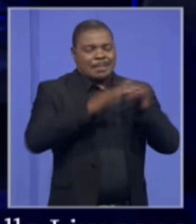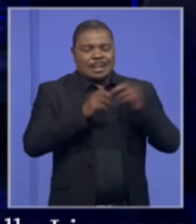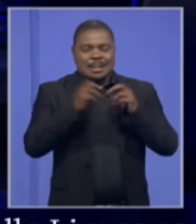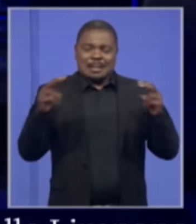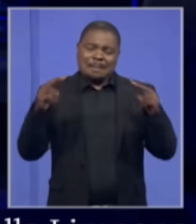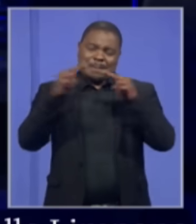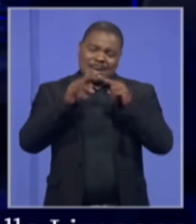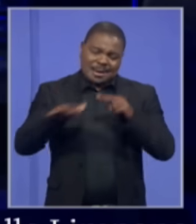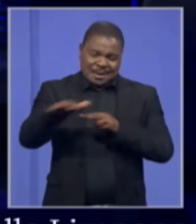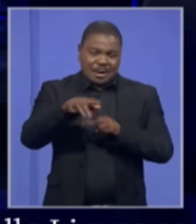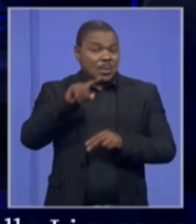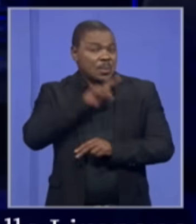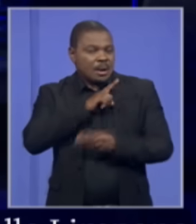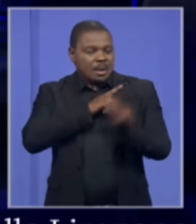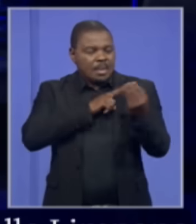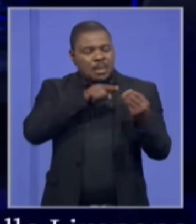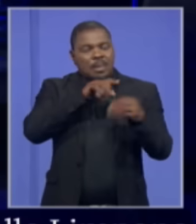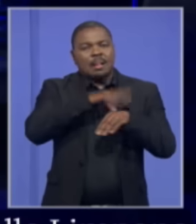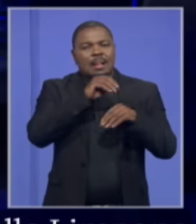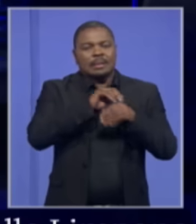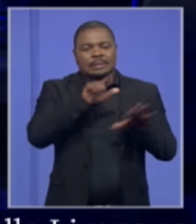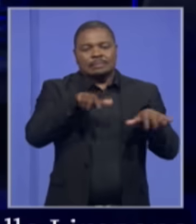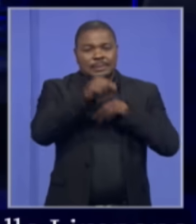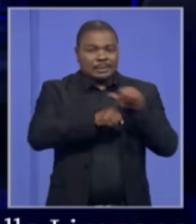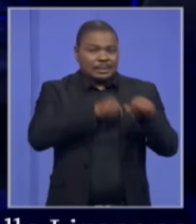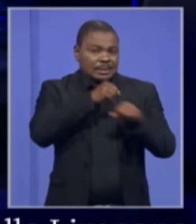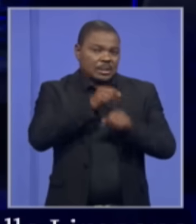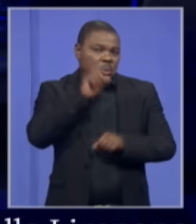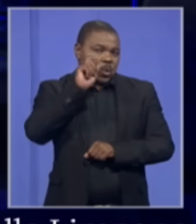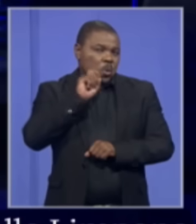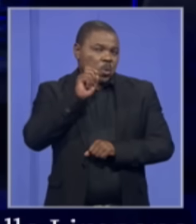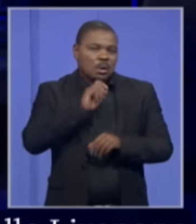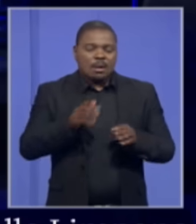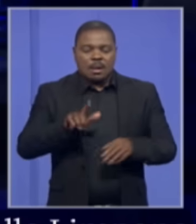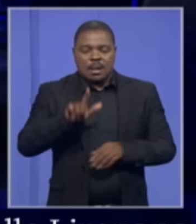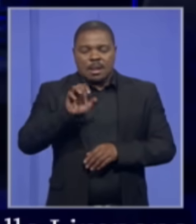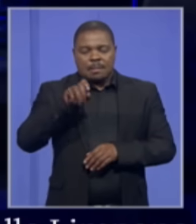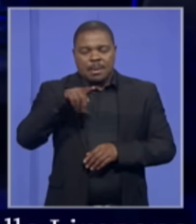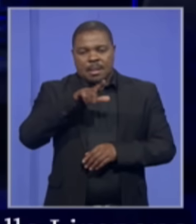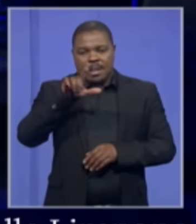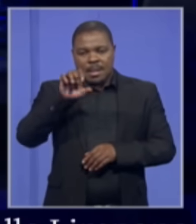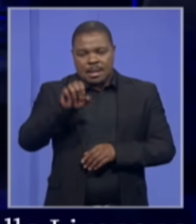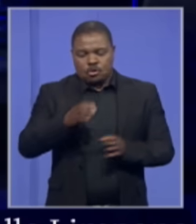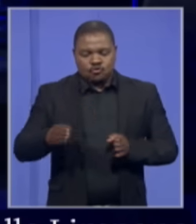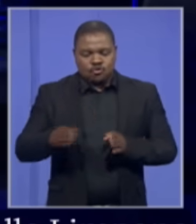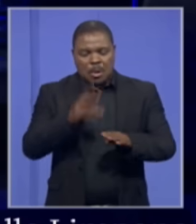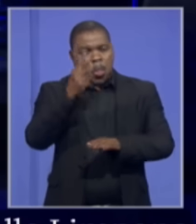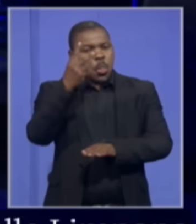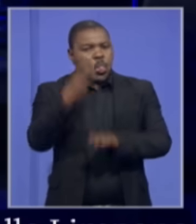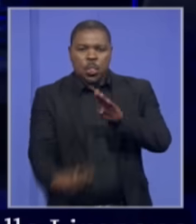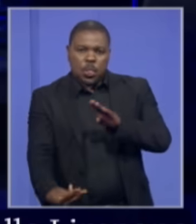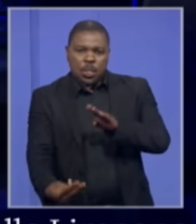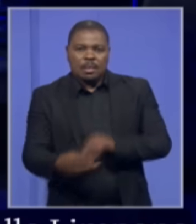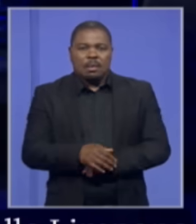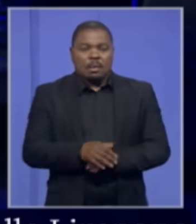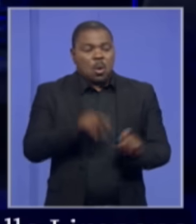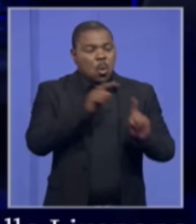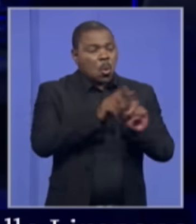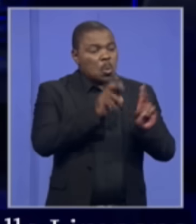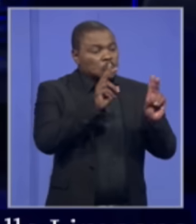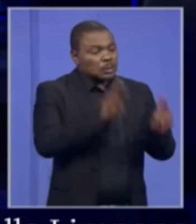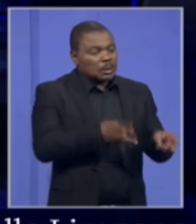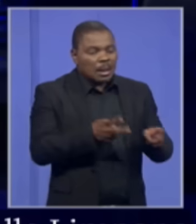bona. Sena ke ka morao hore moshanyana ya dilemo di 17 a nwele nokeng ya Lepelle. Sepolesa se topo sa hae se ile